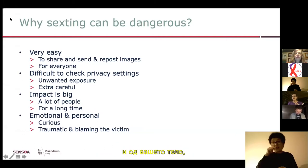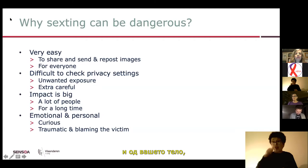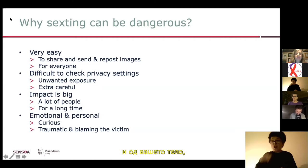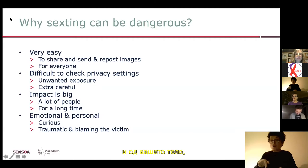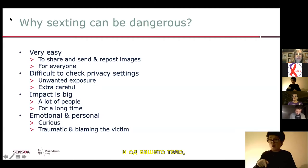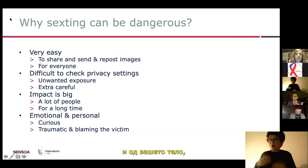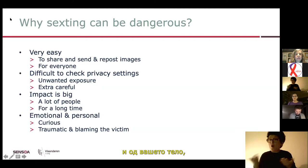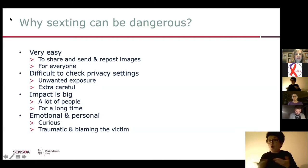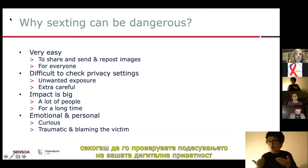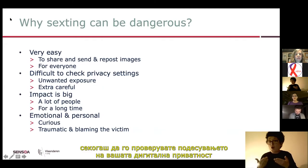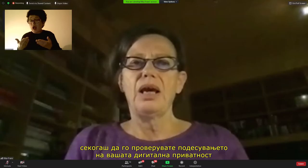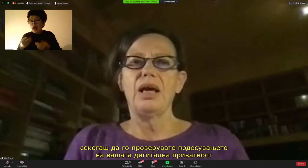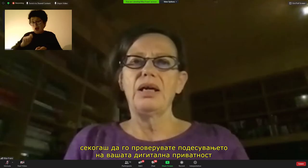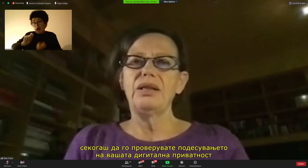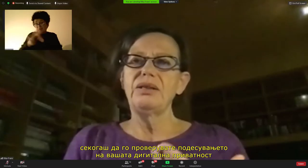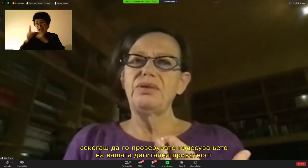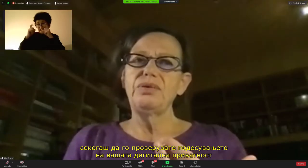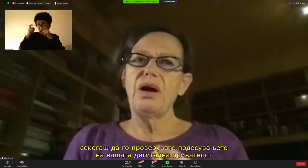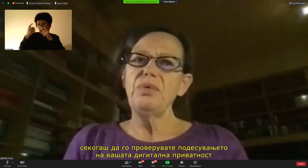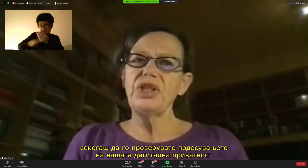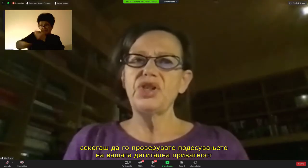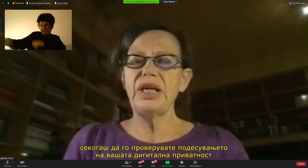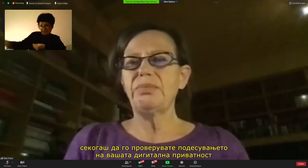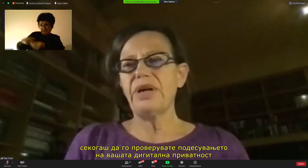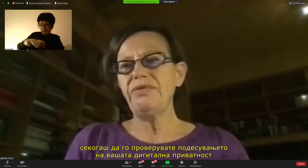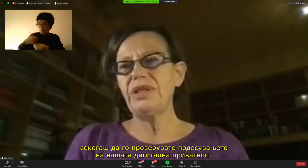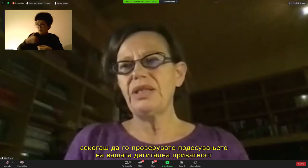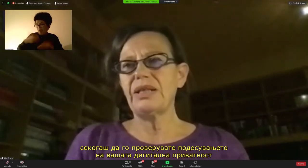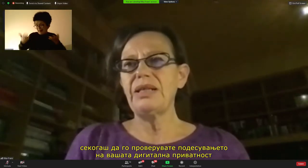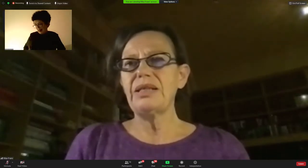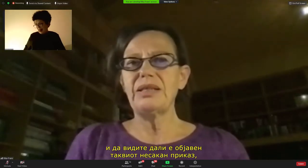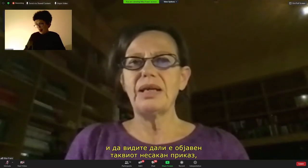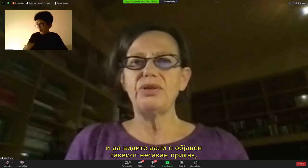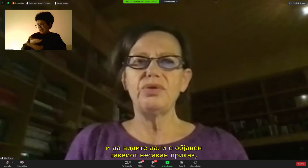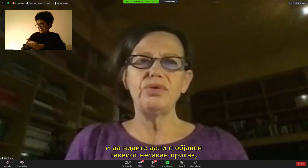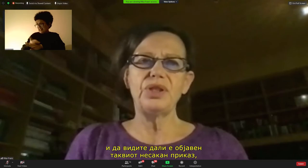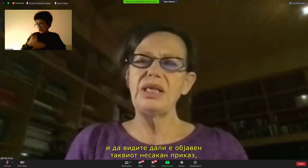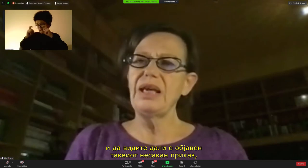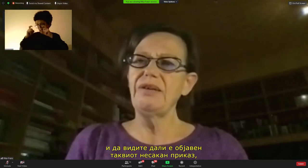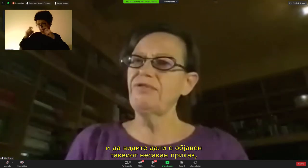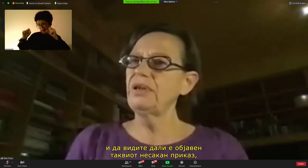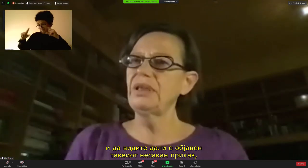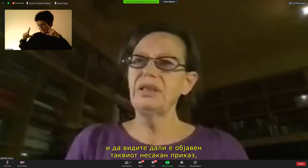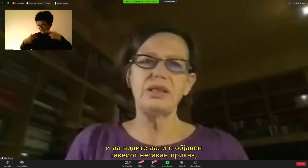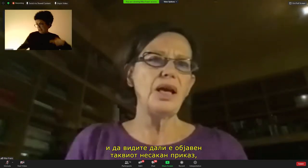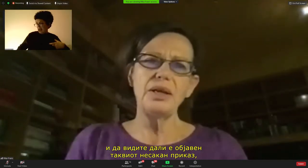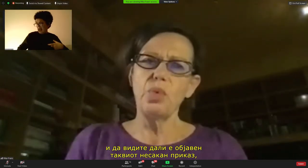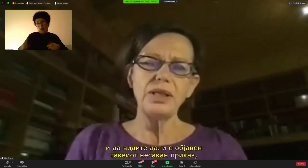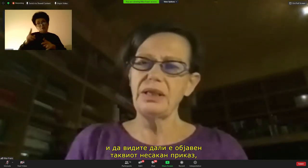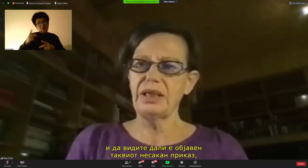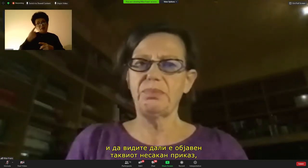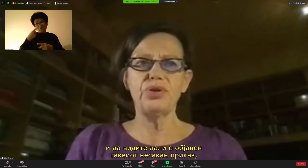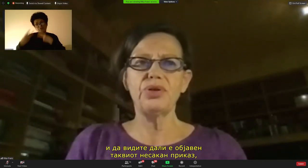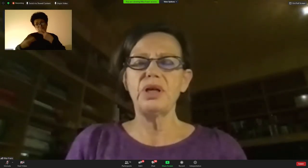and your body and sex, to always check the privacy settings and to see if this is not